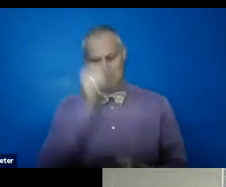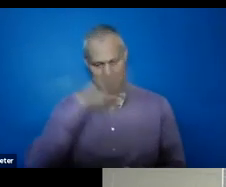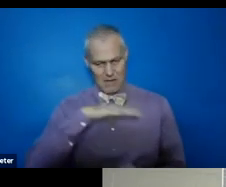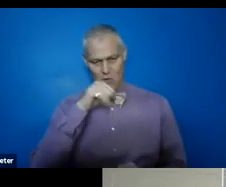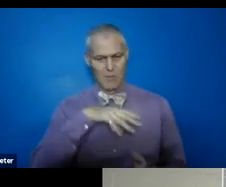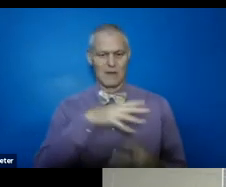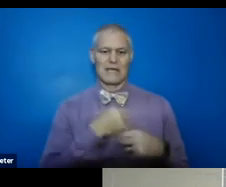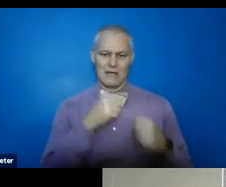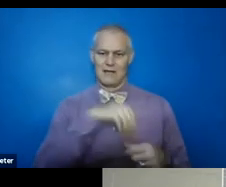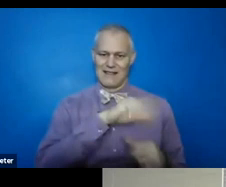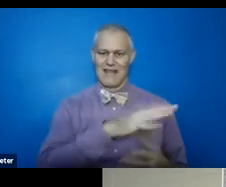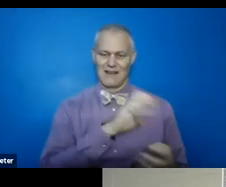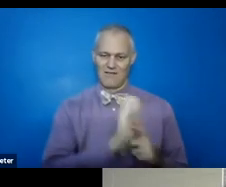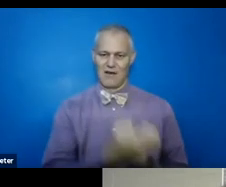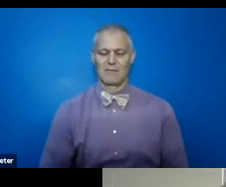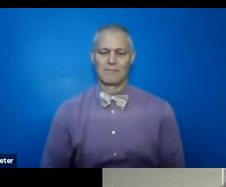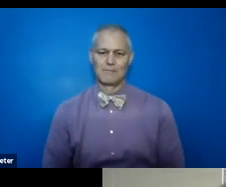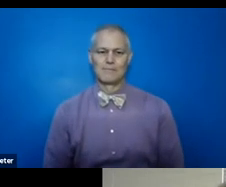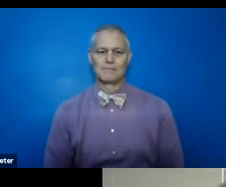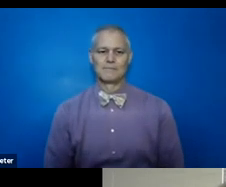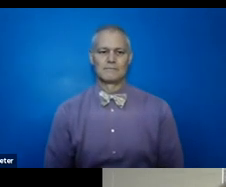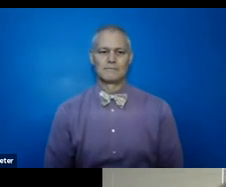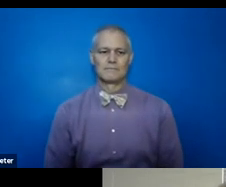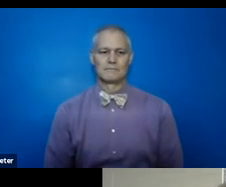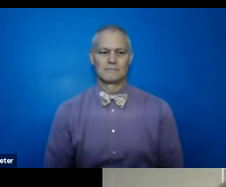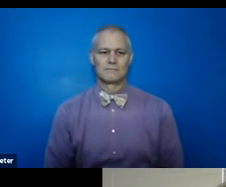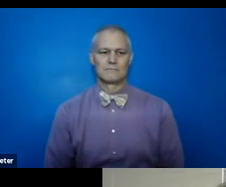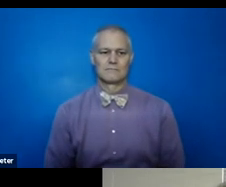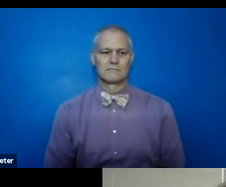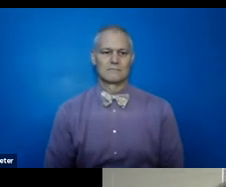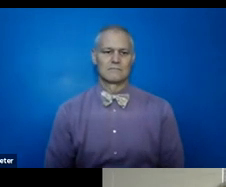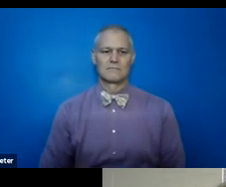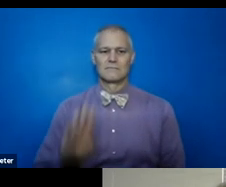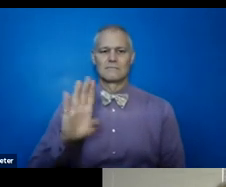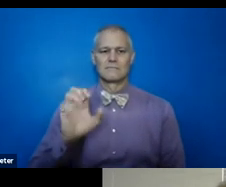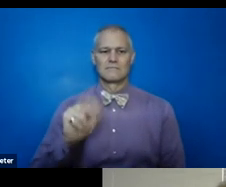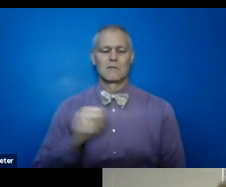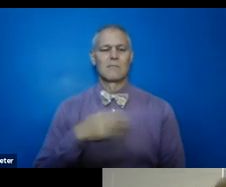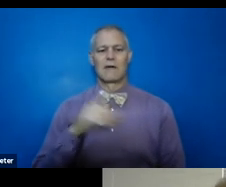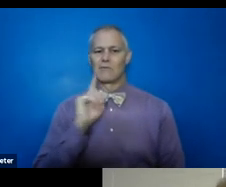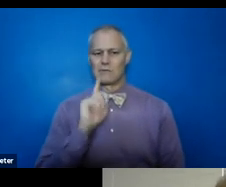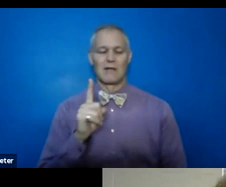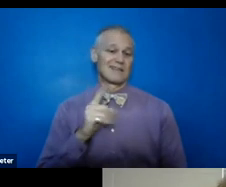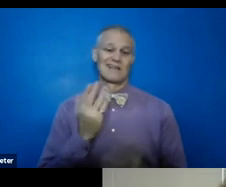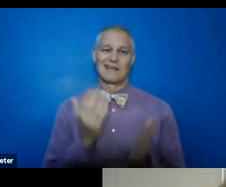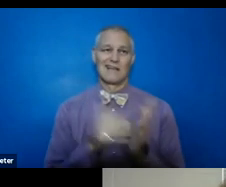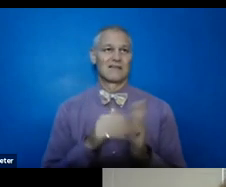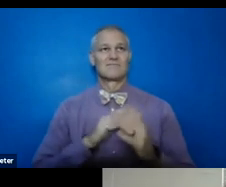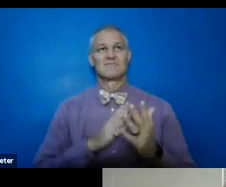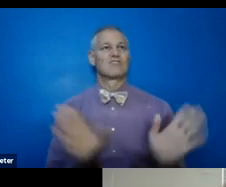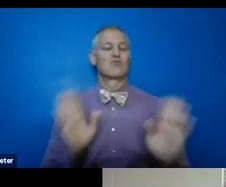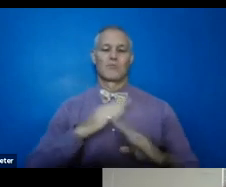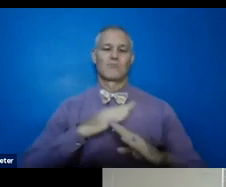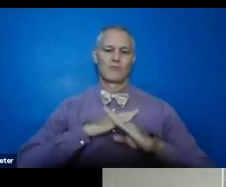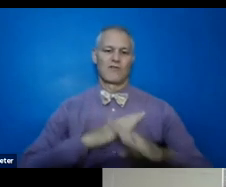of that environment. Aparna and everyone, my response is just about prevention in general. And like